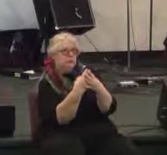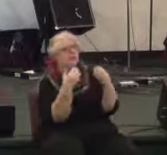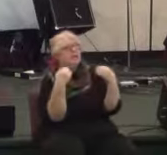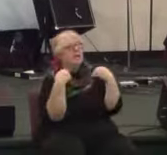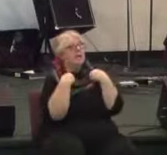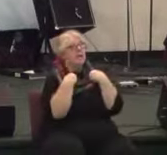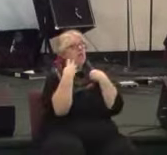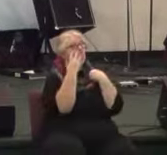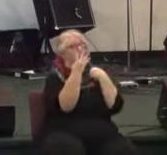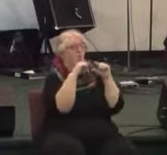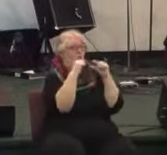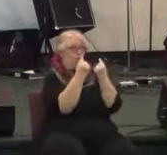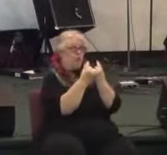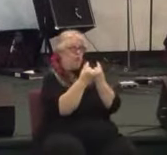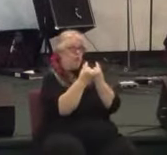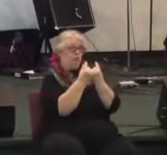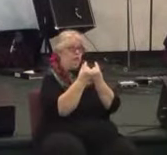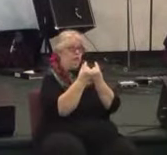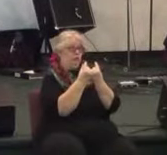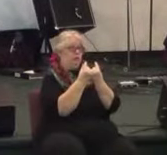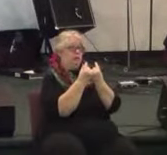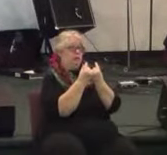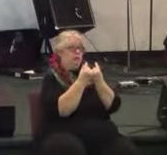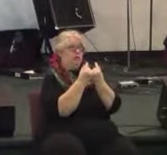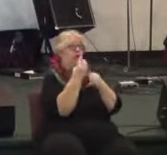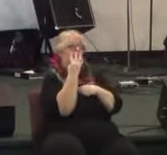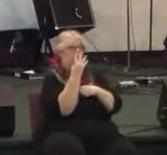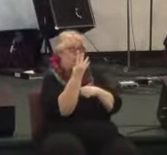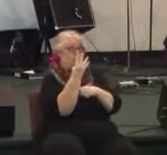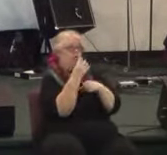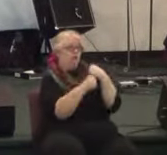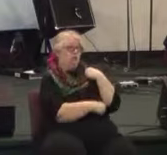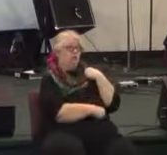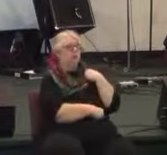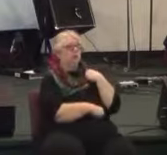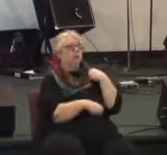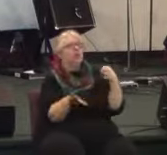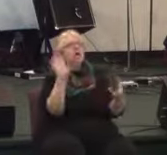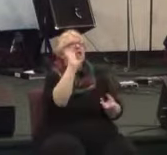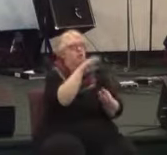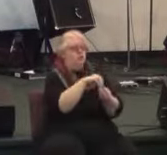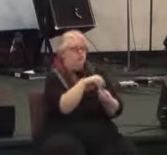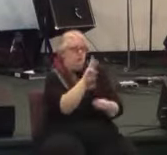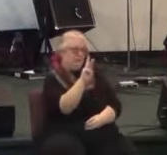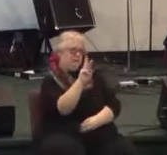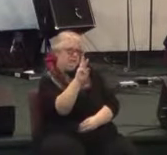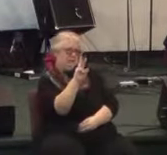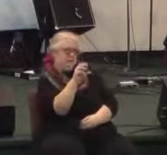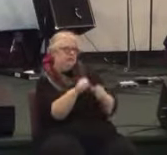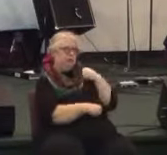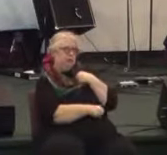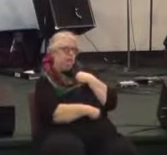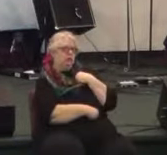4 squads of 4 soldiers each. Herod intended to bring him out for public